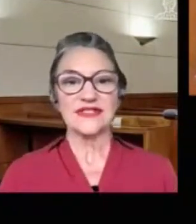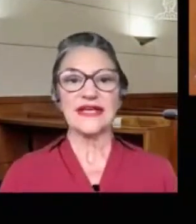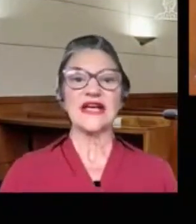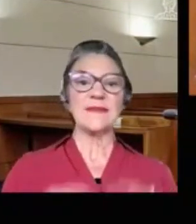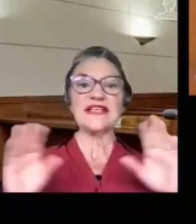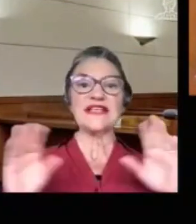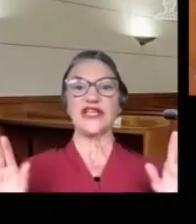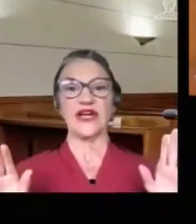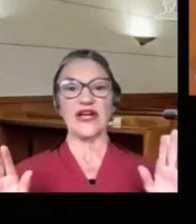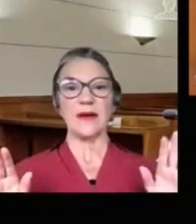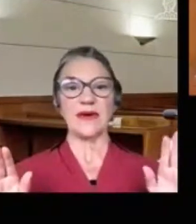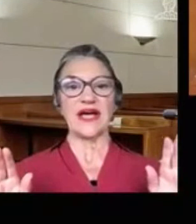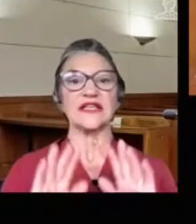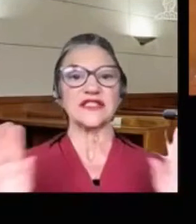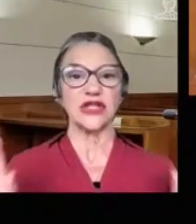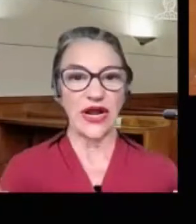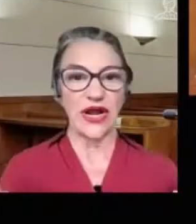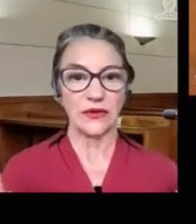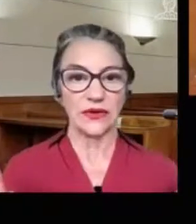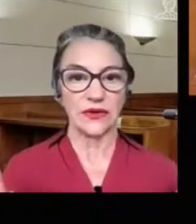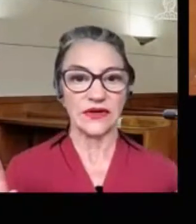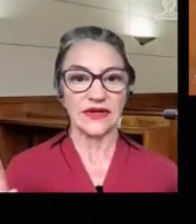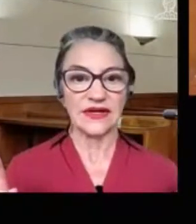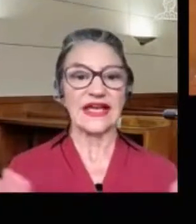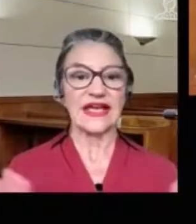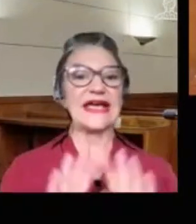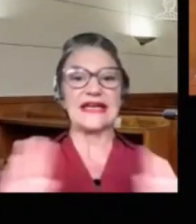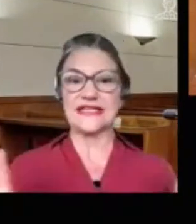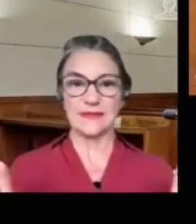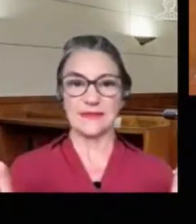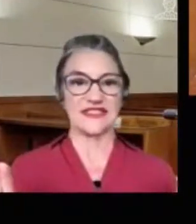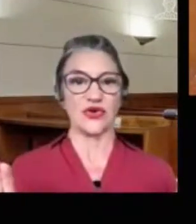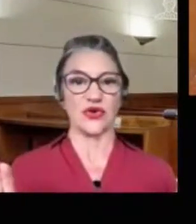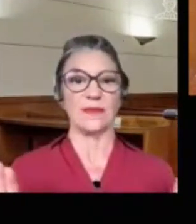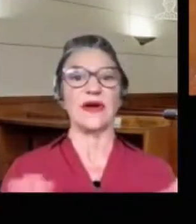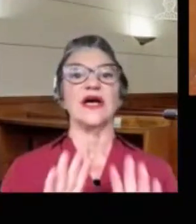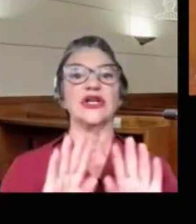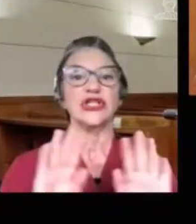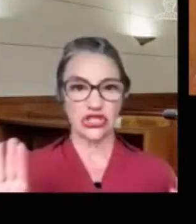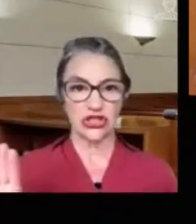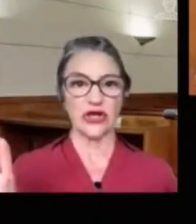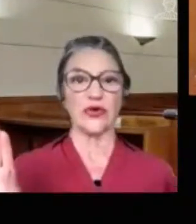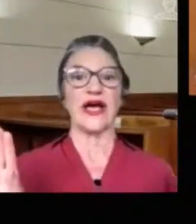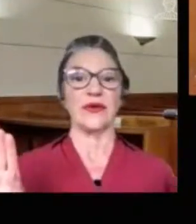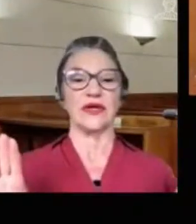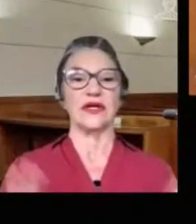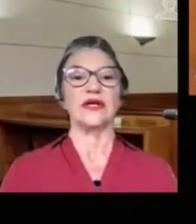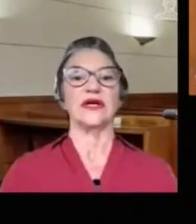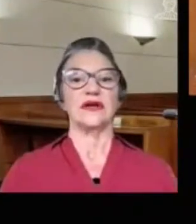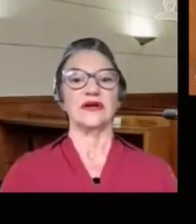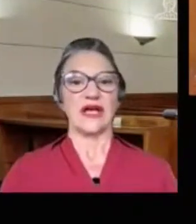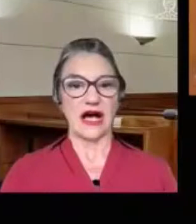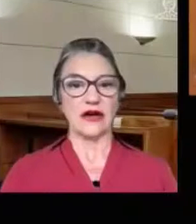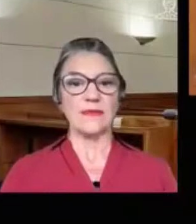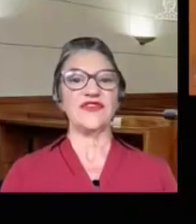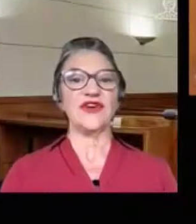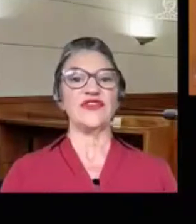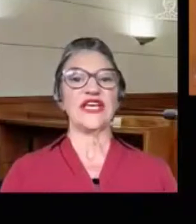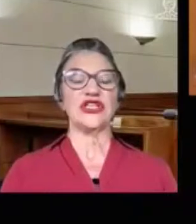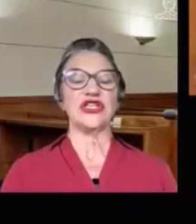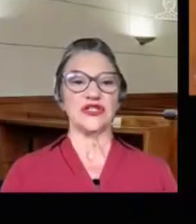requests anytime I see hurry up I think slow down anytime I see hurry up slow down